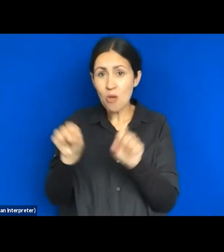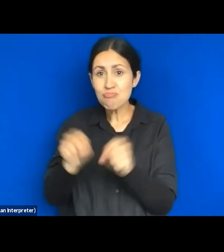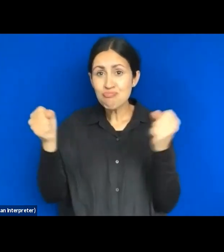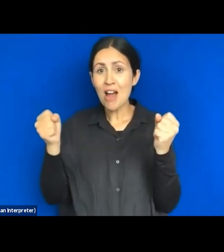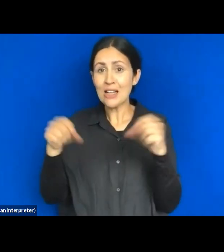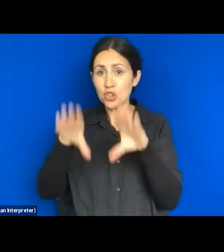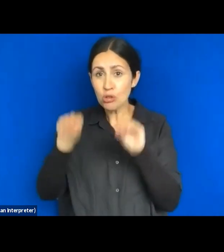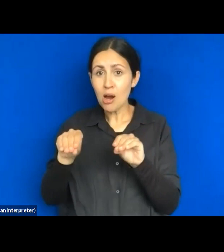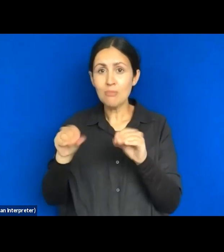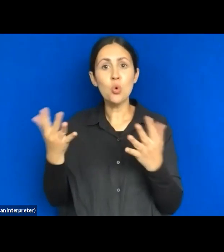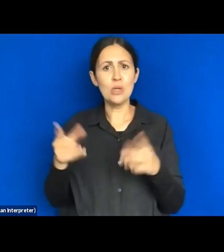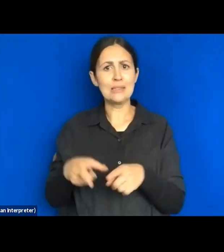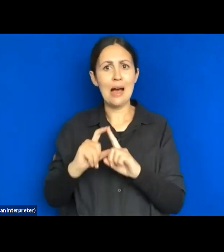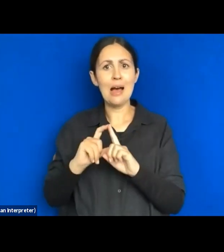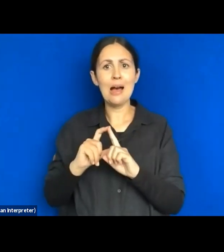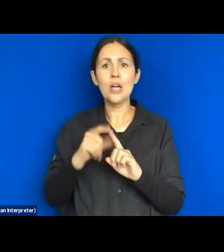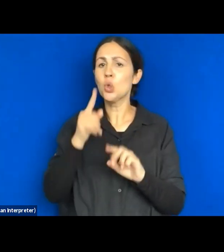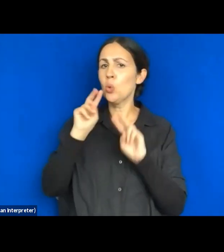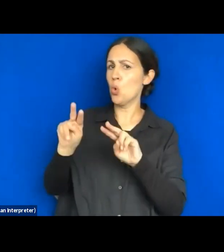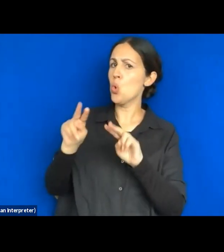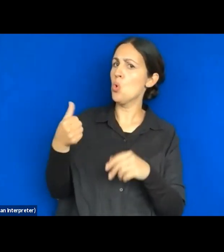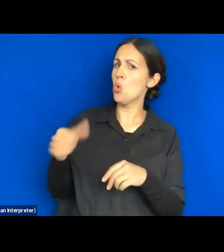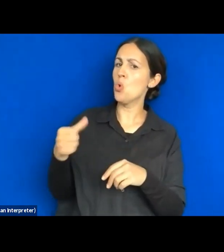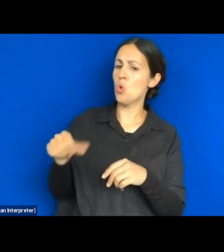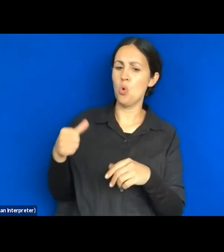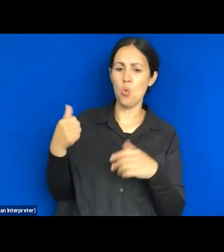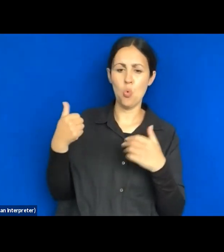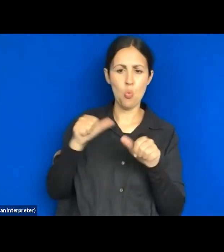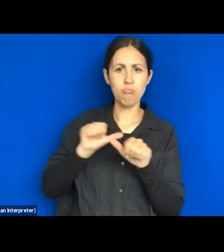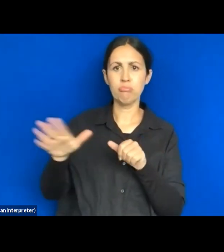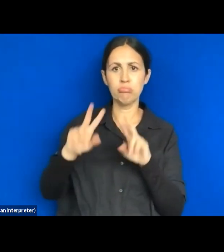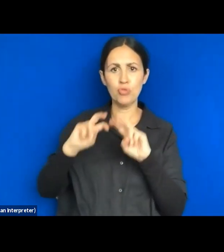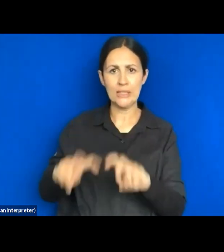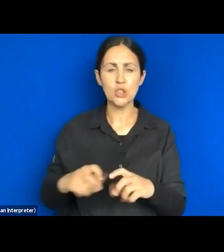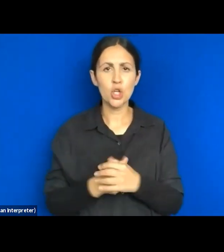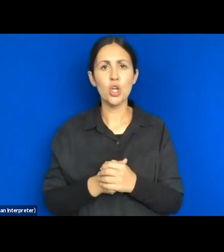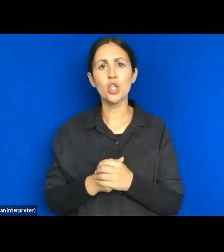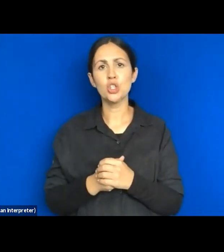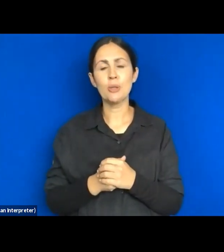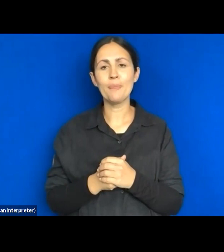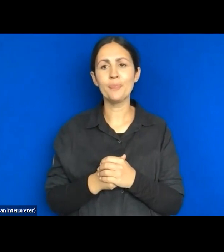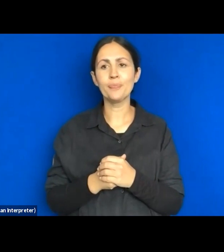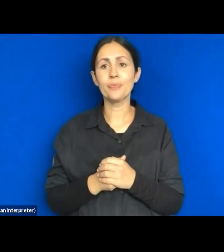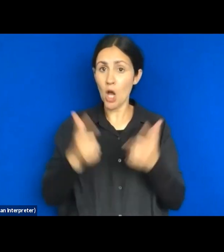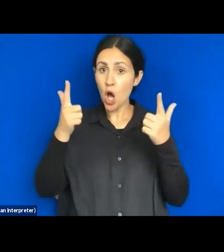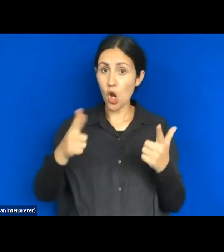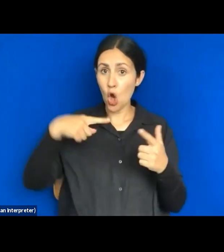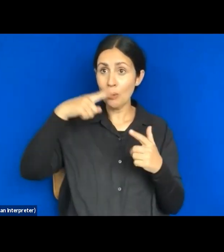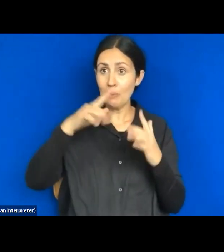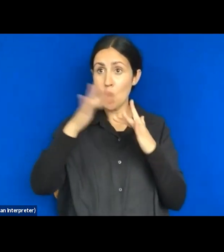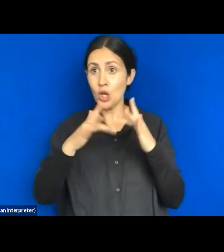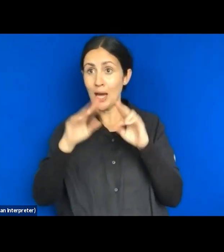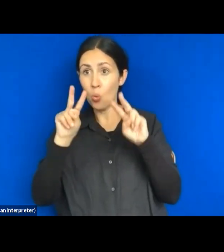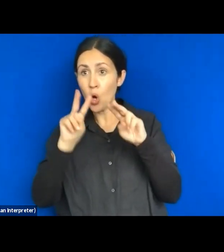then, because we've had such a large volume of people registering for this, we